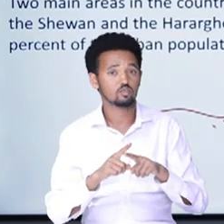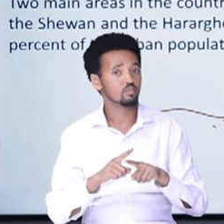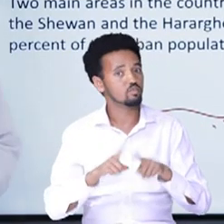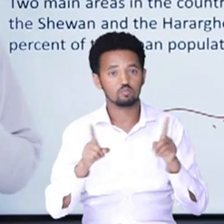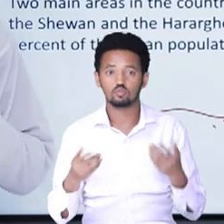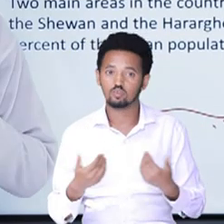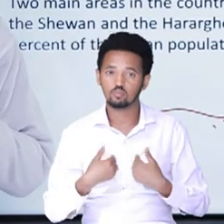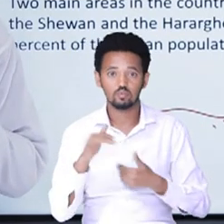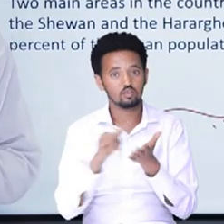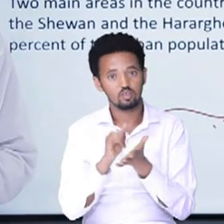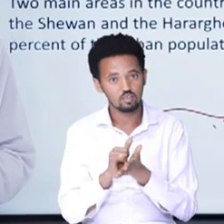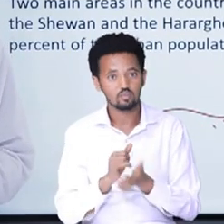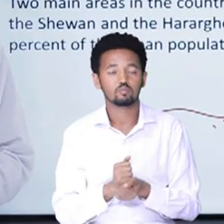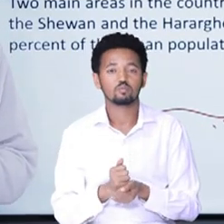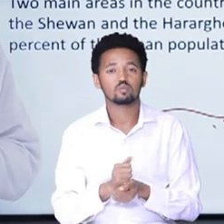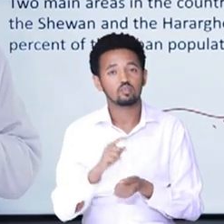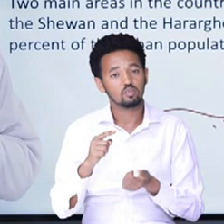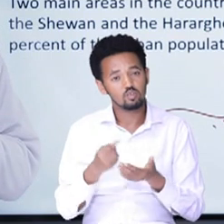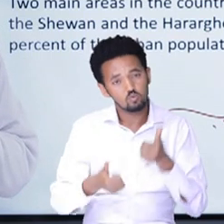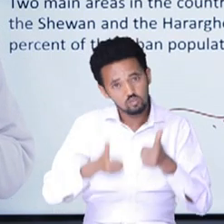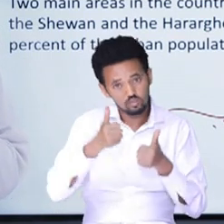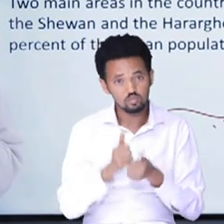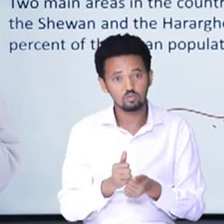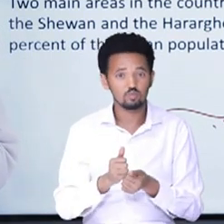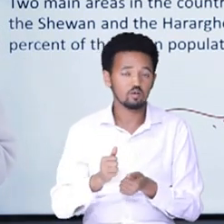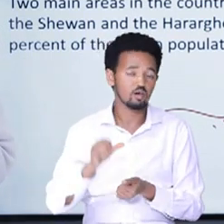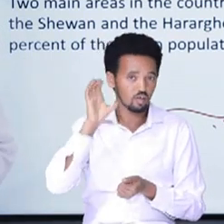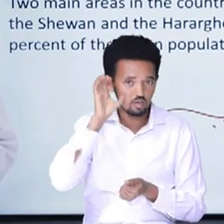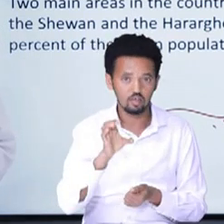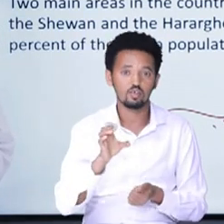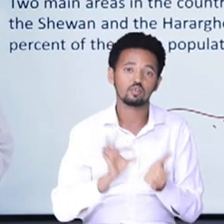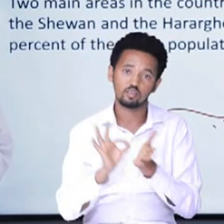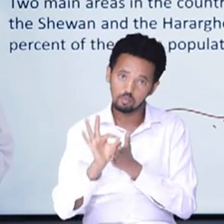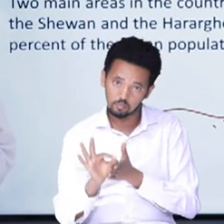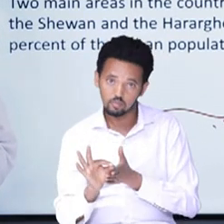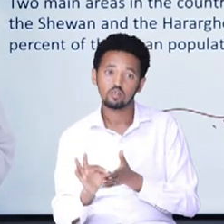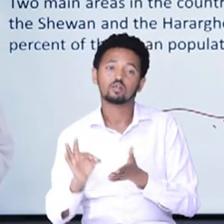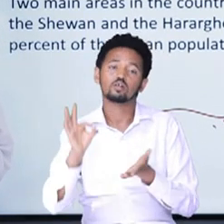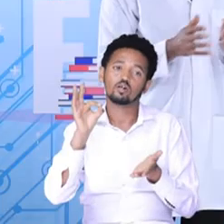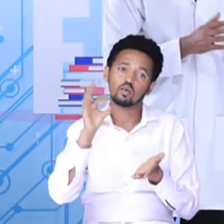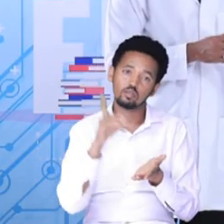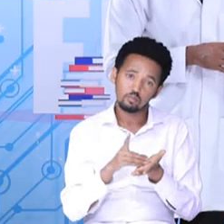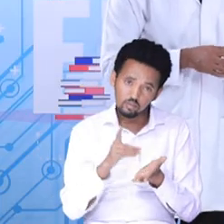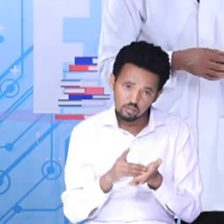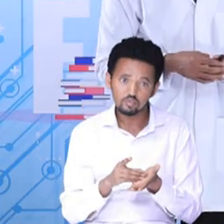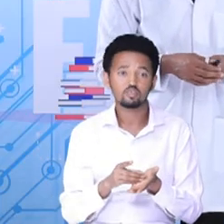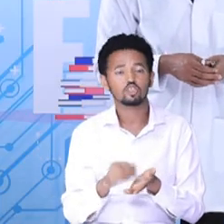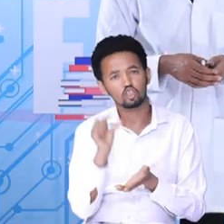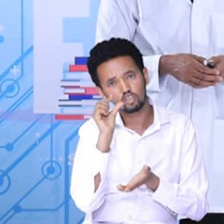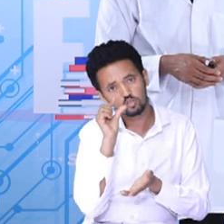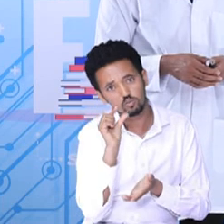means there are areas which have high number of urban population and small number of